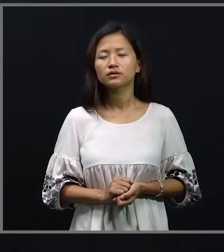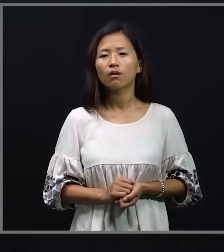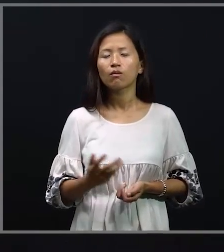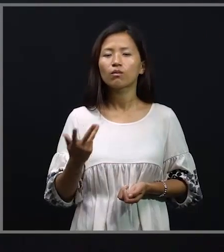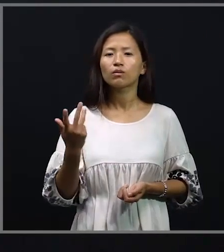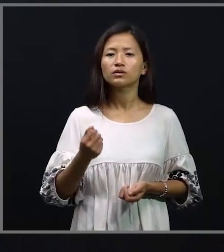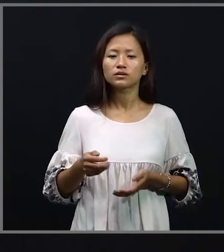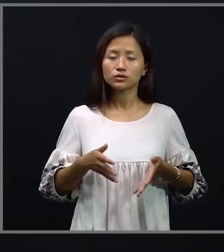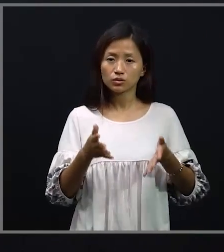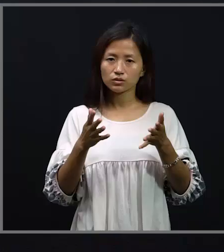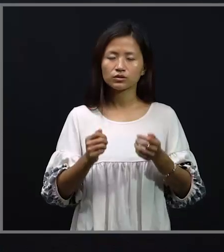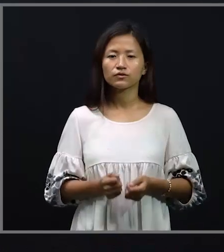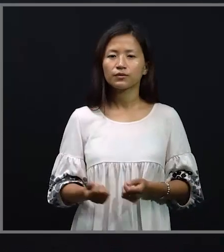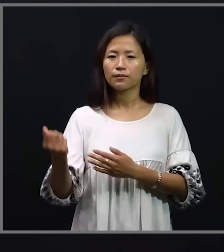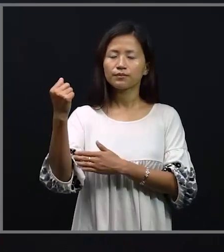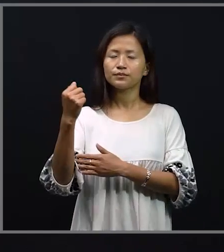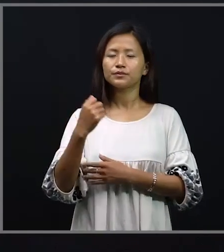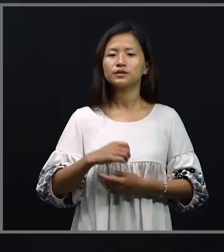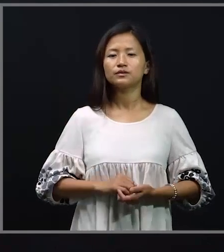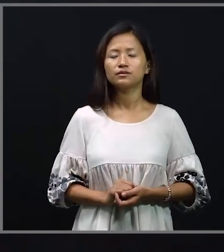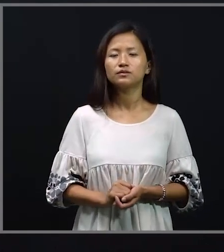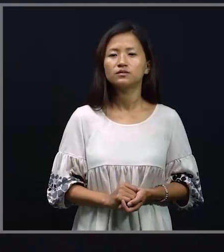are the sources of power?